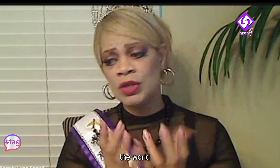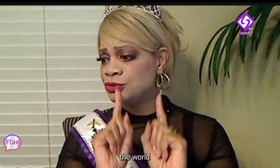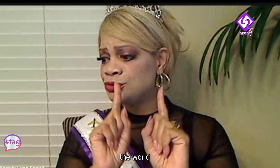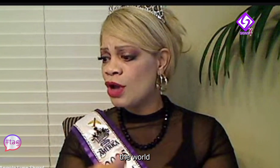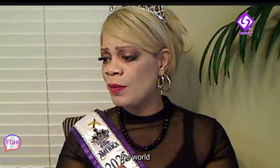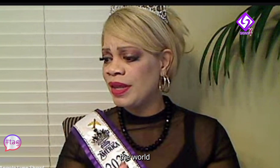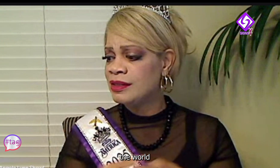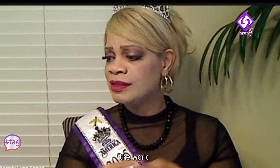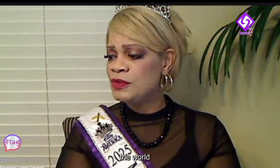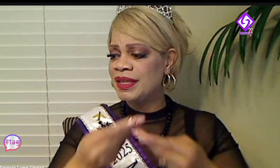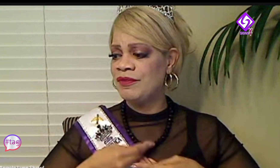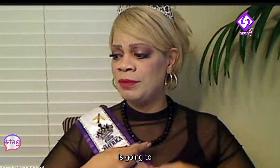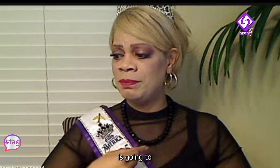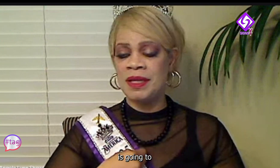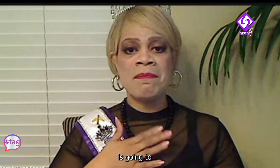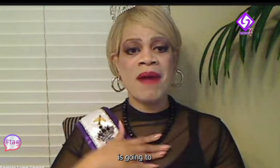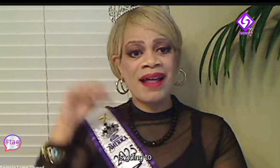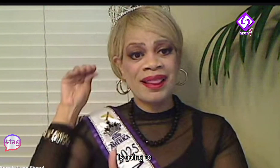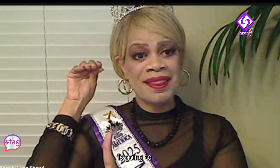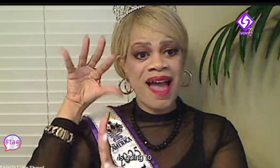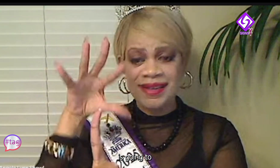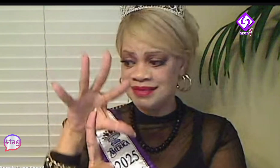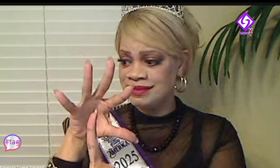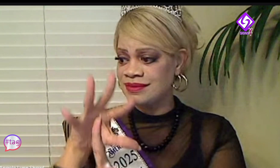the world is going to